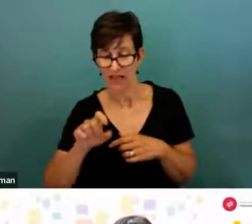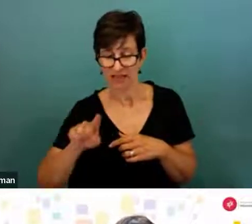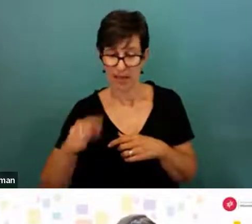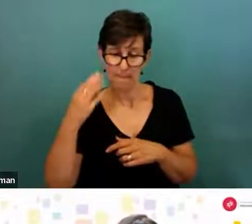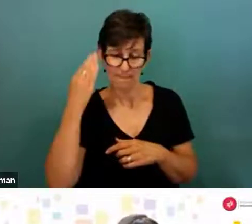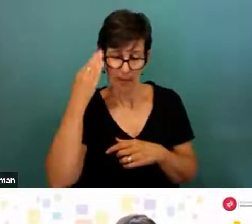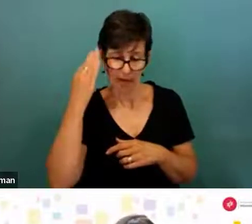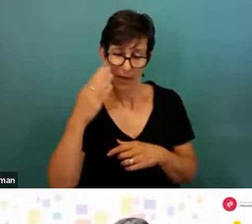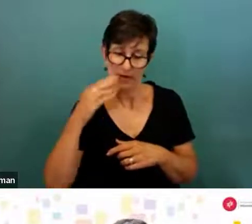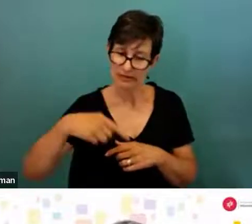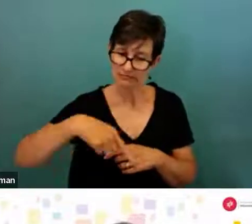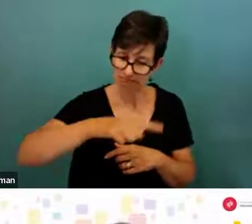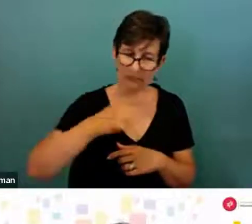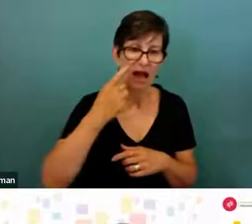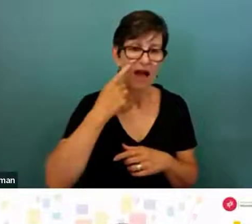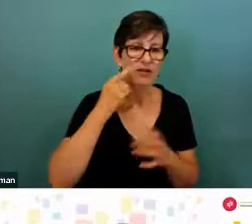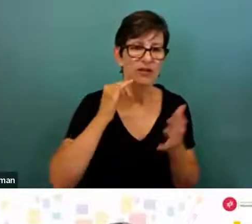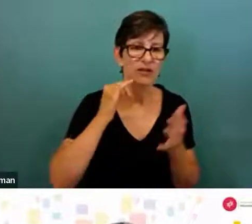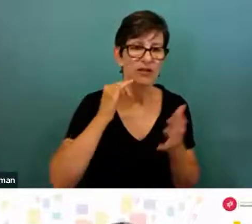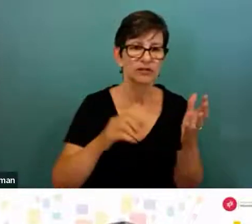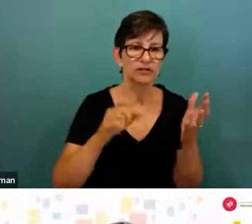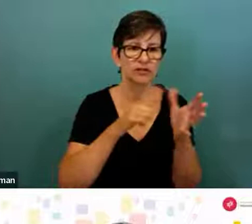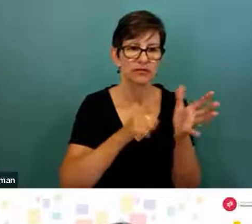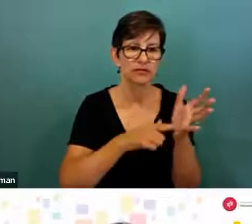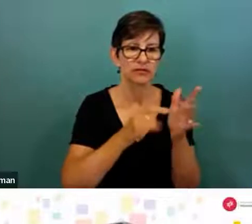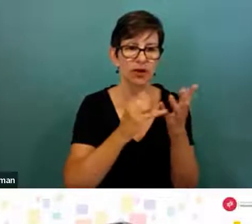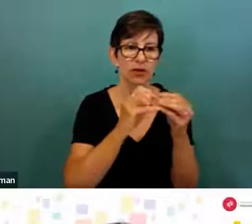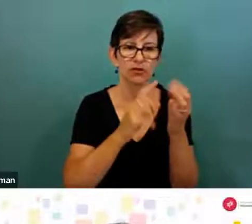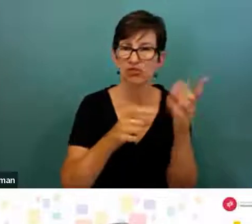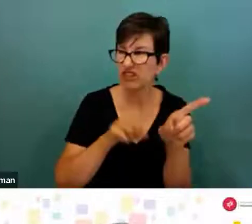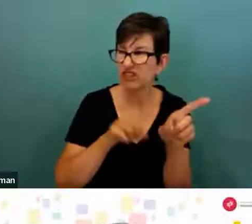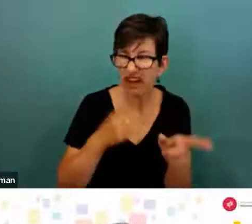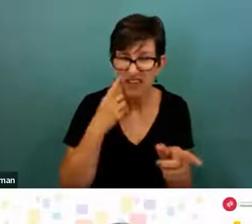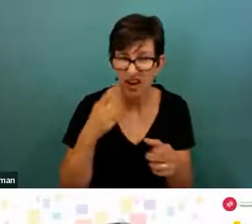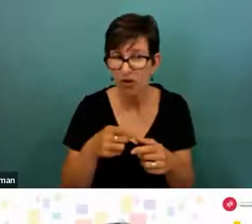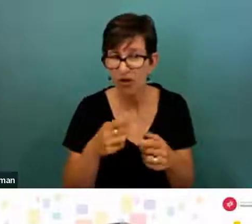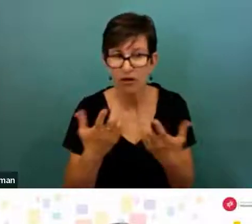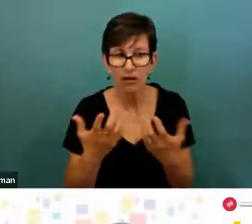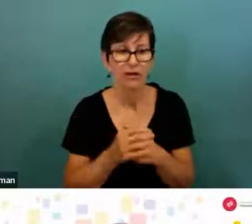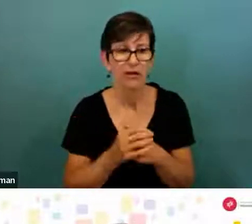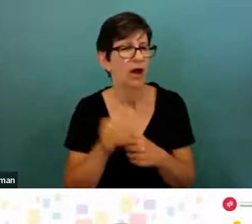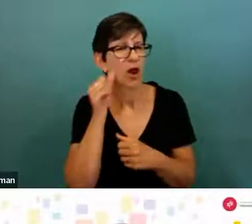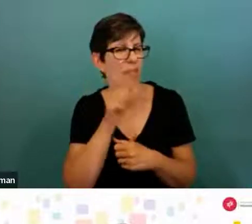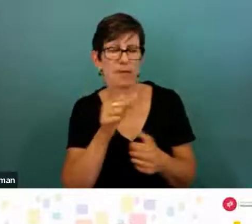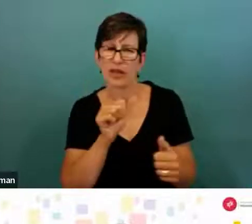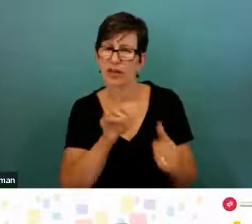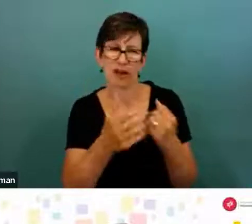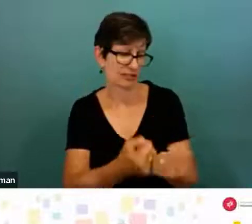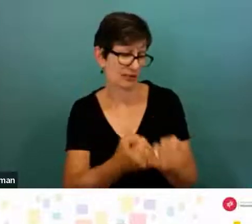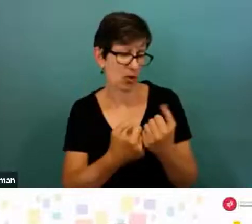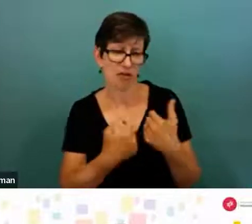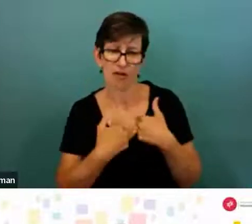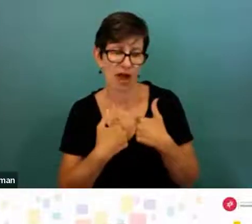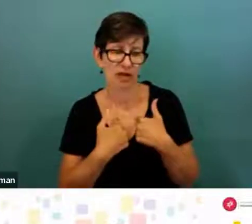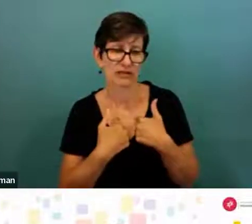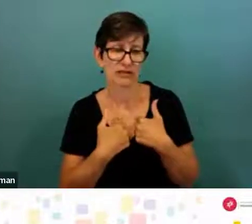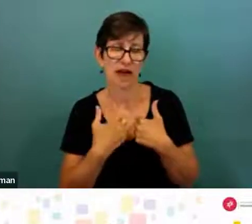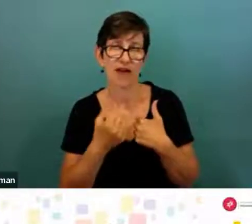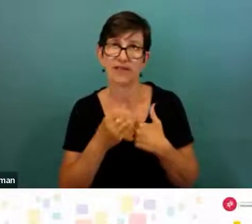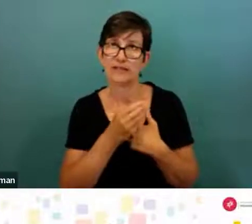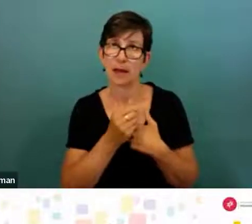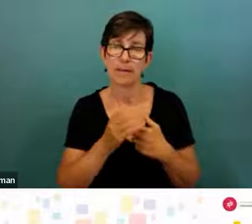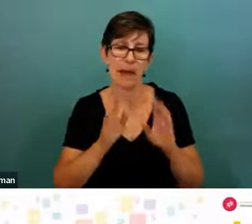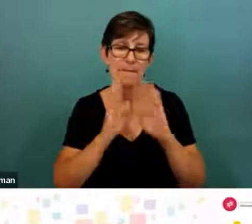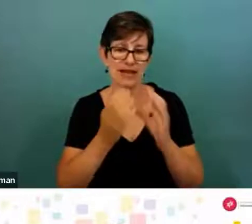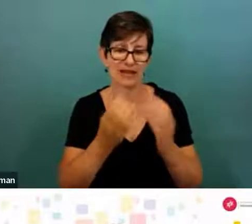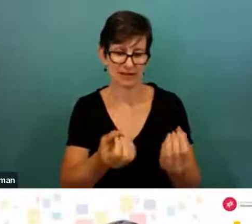And we've found that they've been a really great support, especially, and even we've had some really amazing feedback from